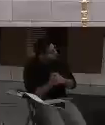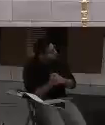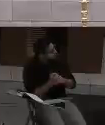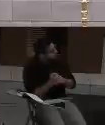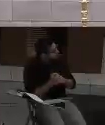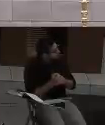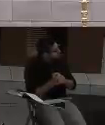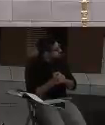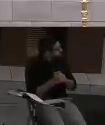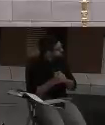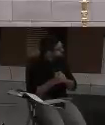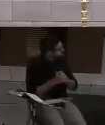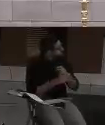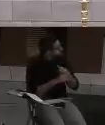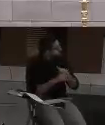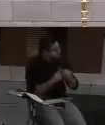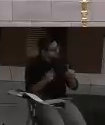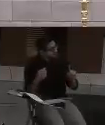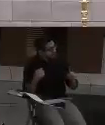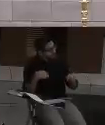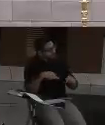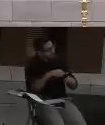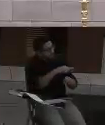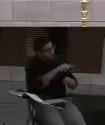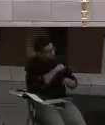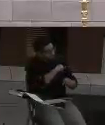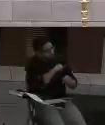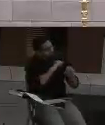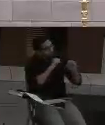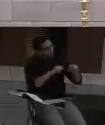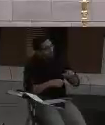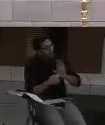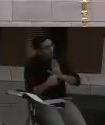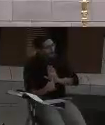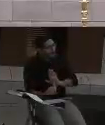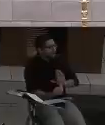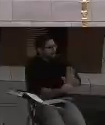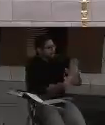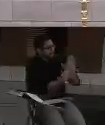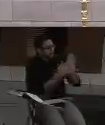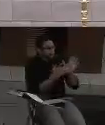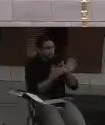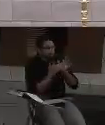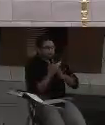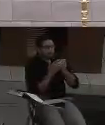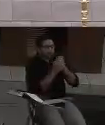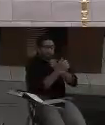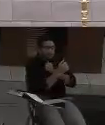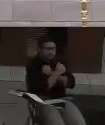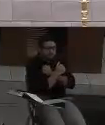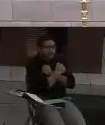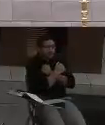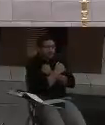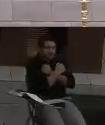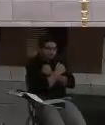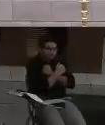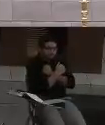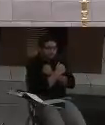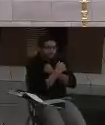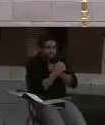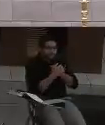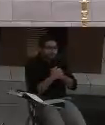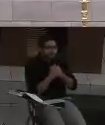If we are the body, why aren't his arms reaching? Why aren't his hands